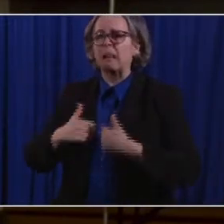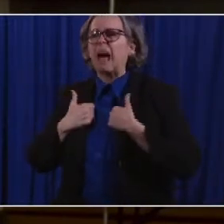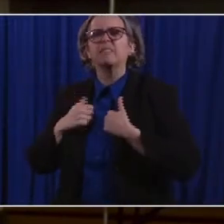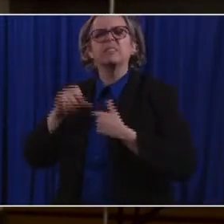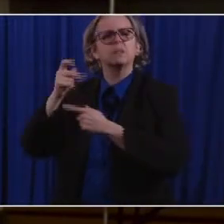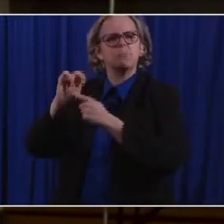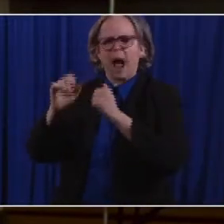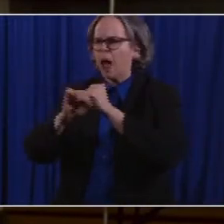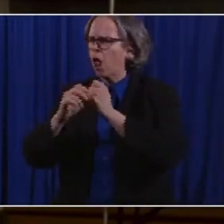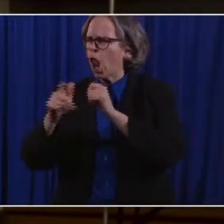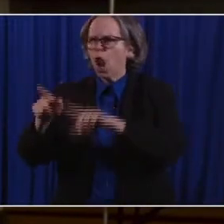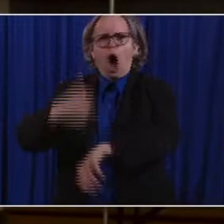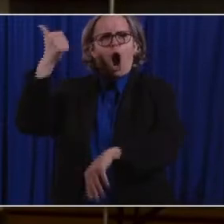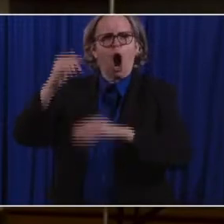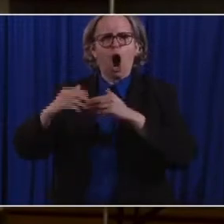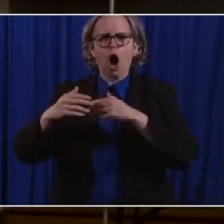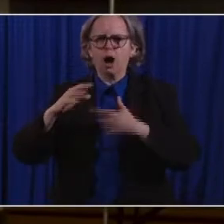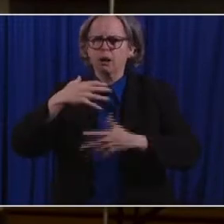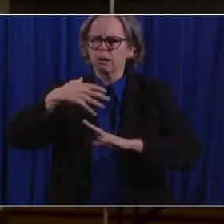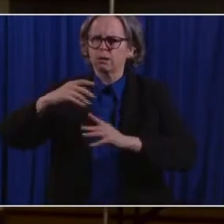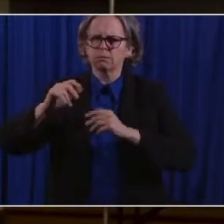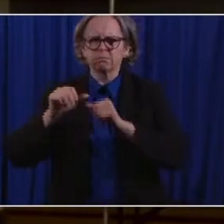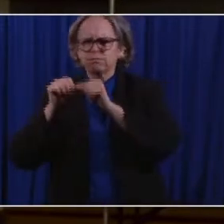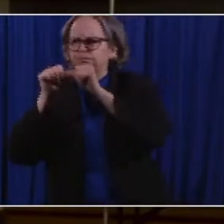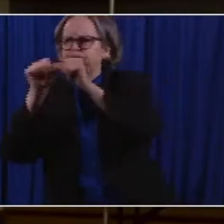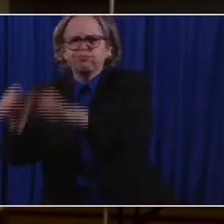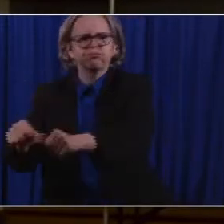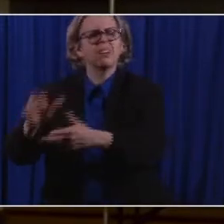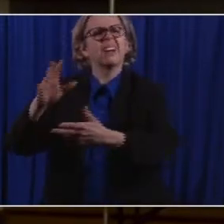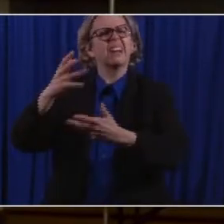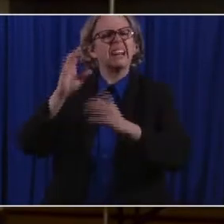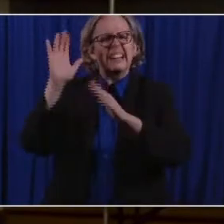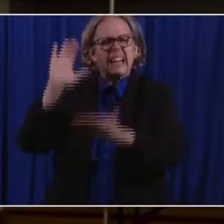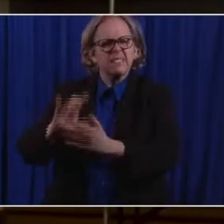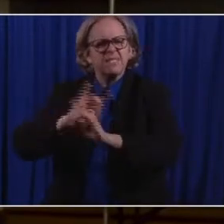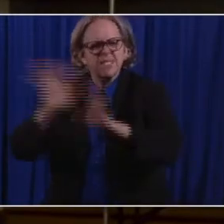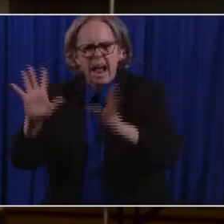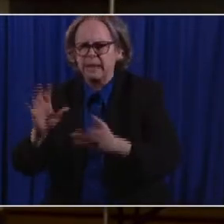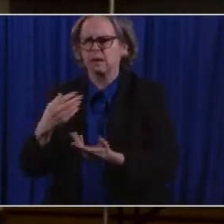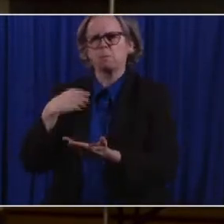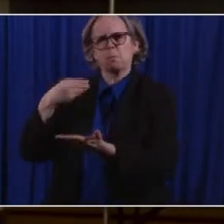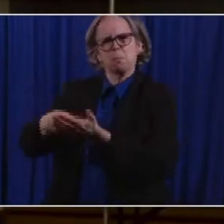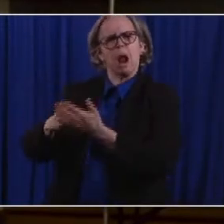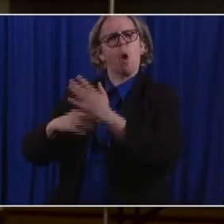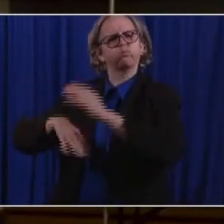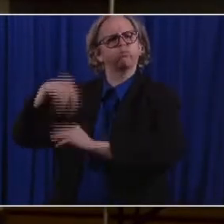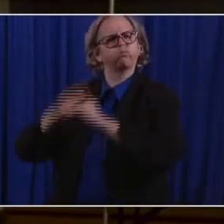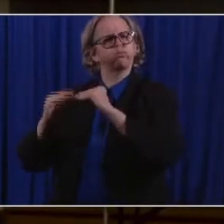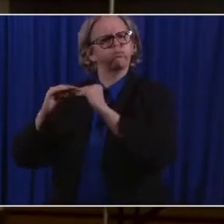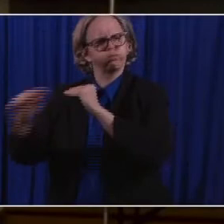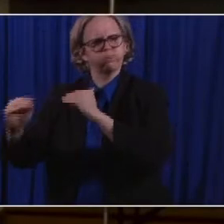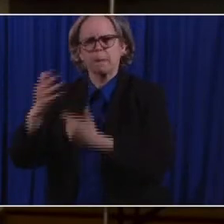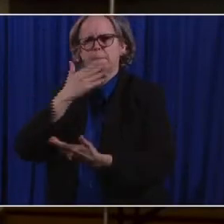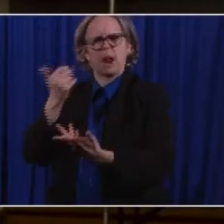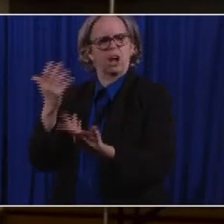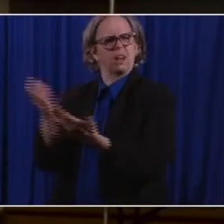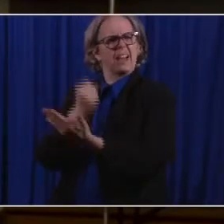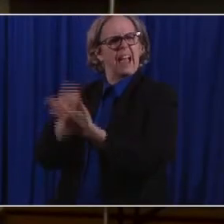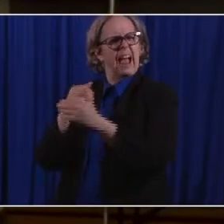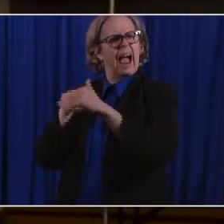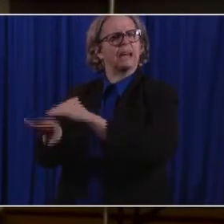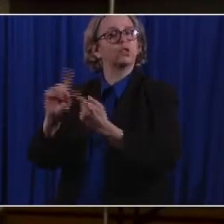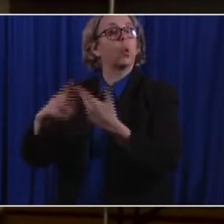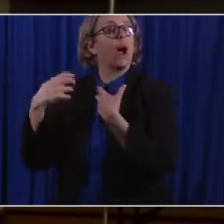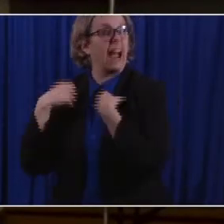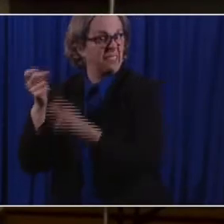less preventable chronic disease, more economic stability, and they have better access to health care. The data bear this out. Whereas if you're a minority